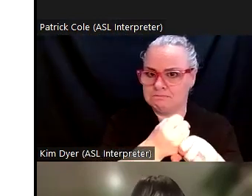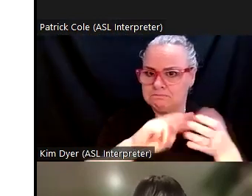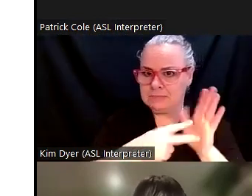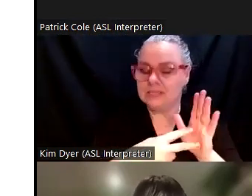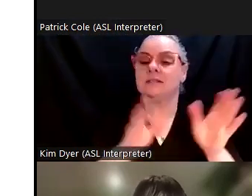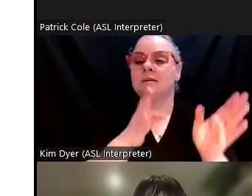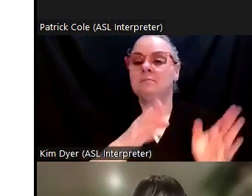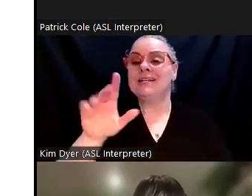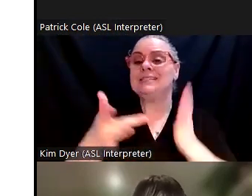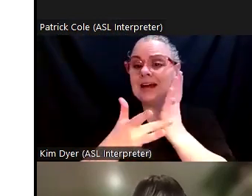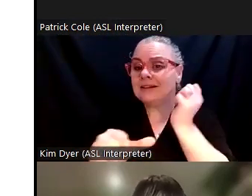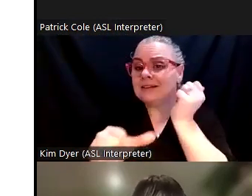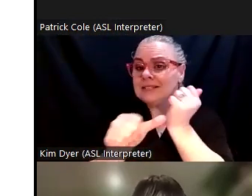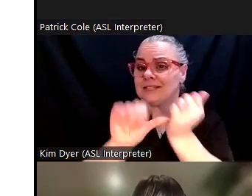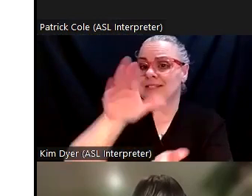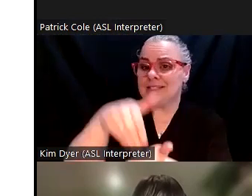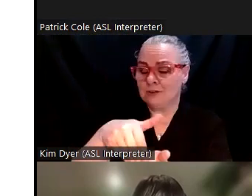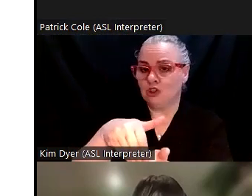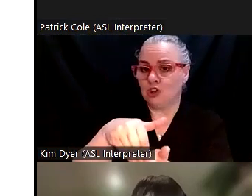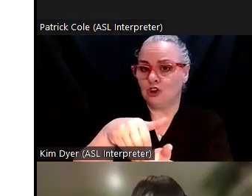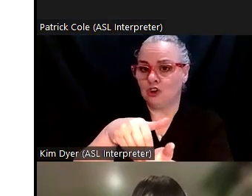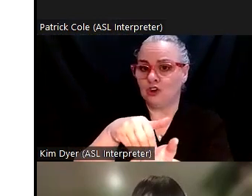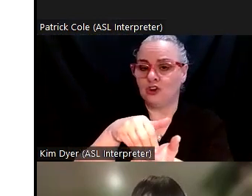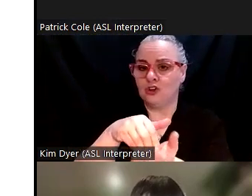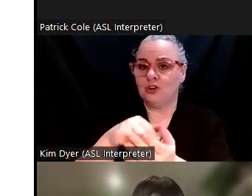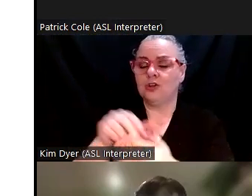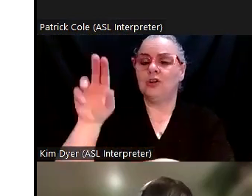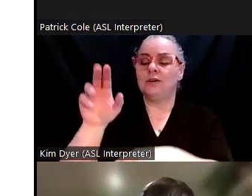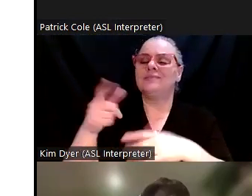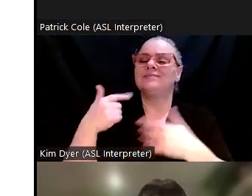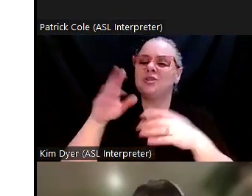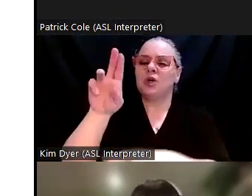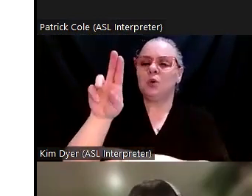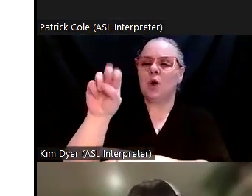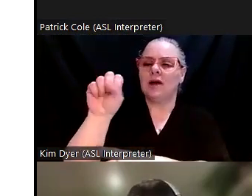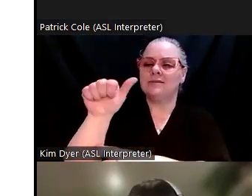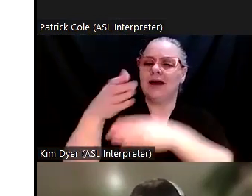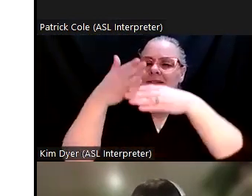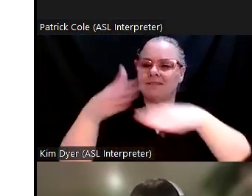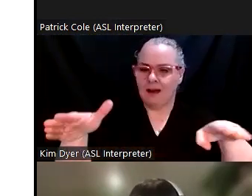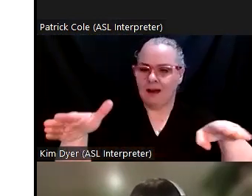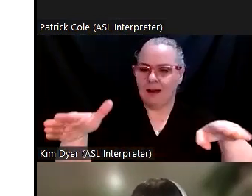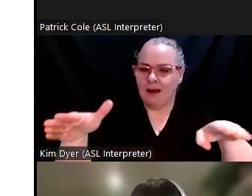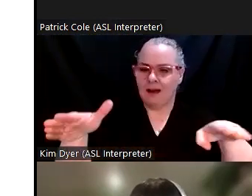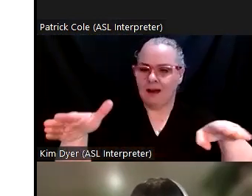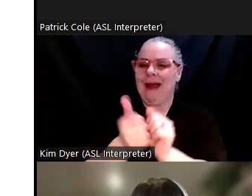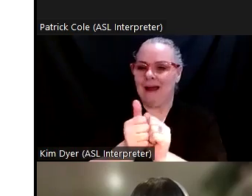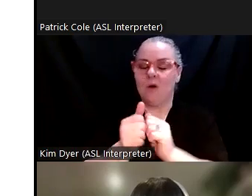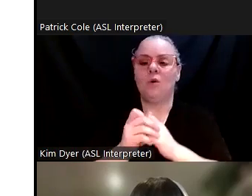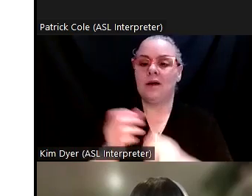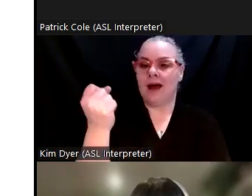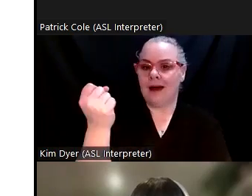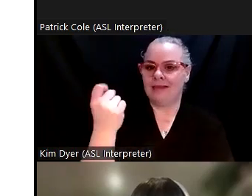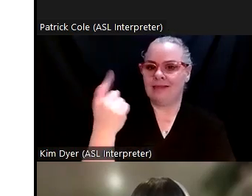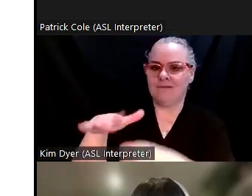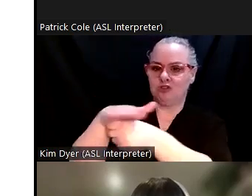it's Technical Assistance Center. The yep. United States is divided up into 11